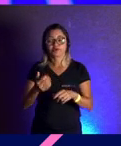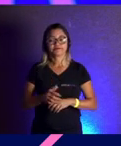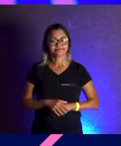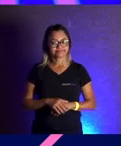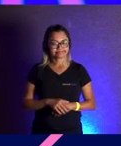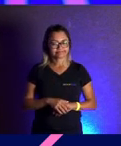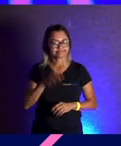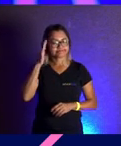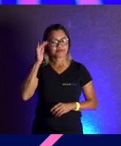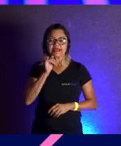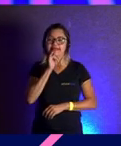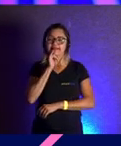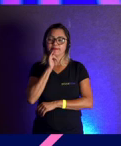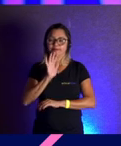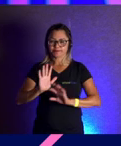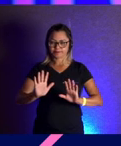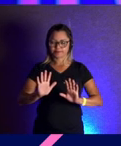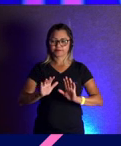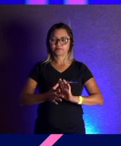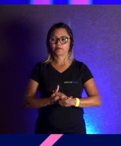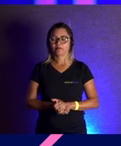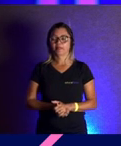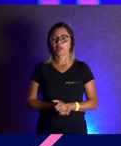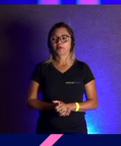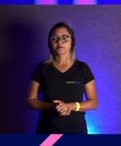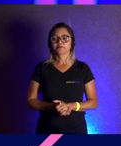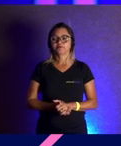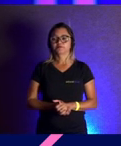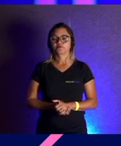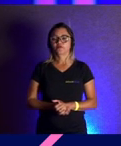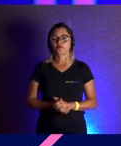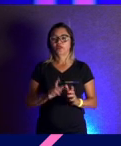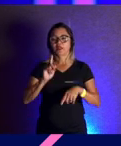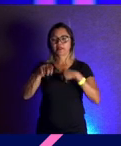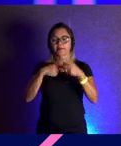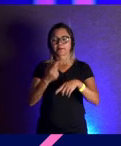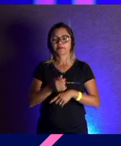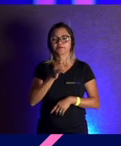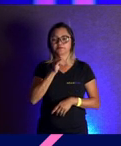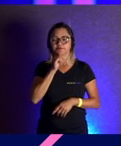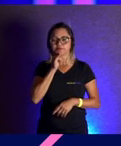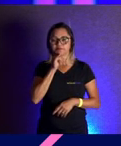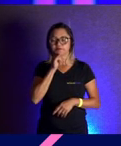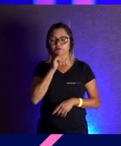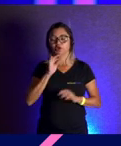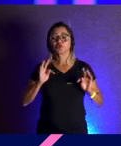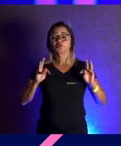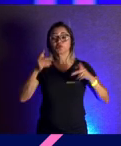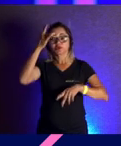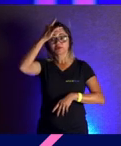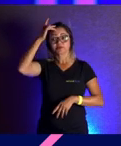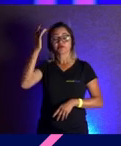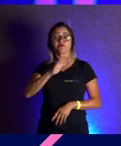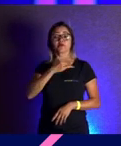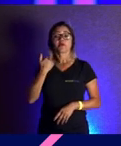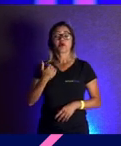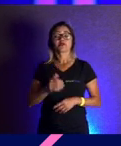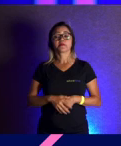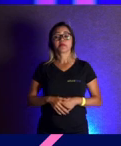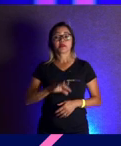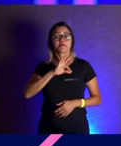So, from an example, I'm going to use later in the talk, all the people who were killed by police in